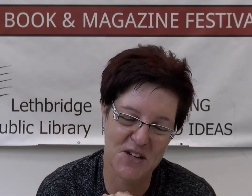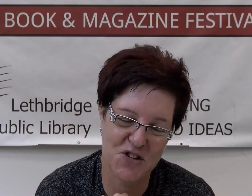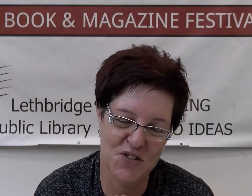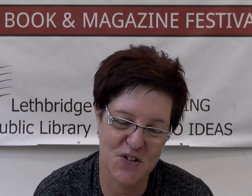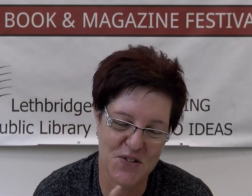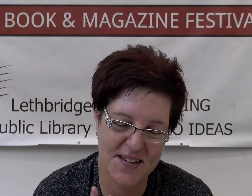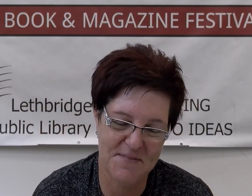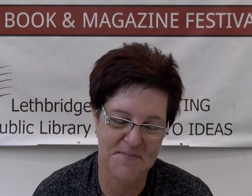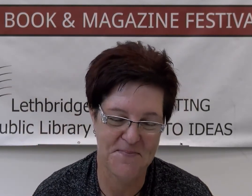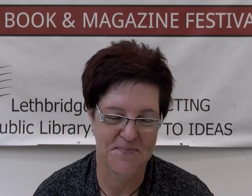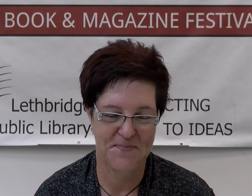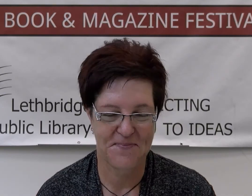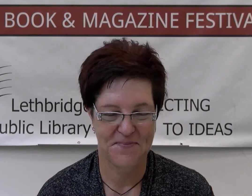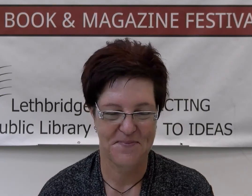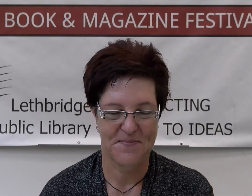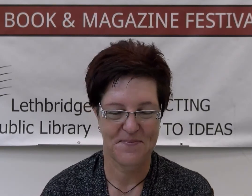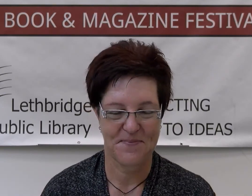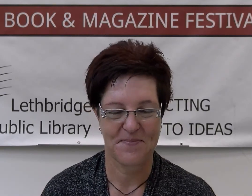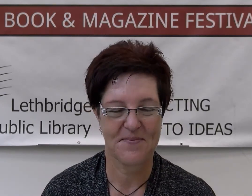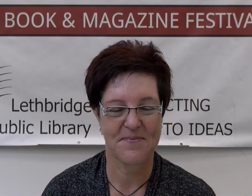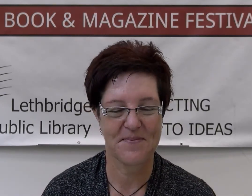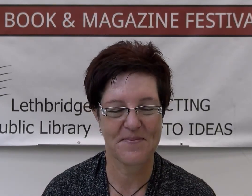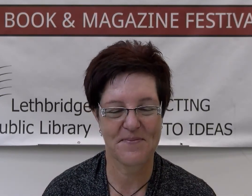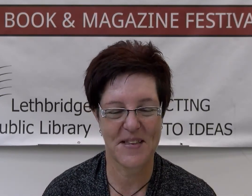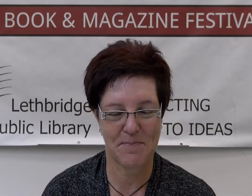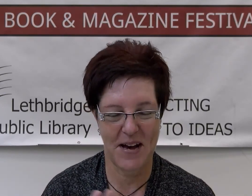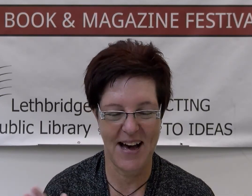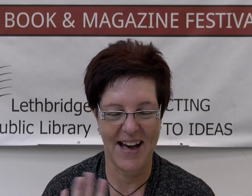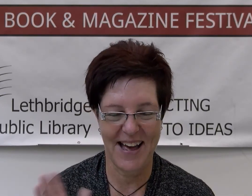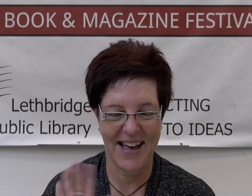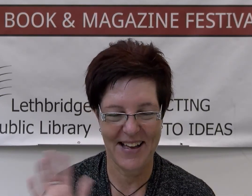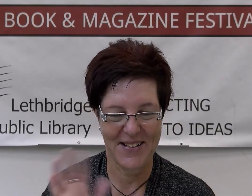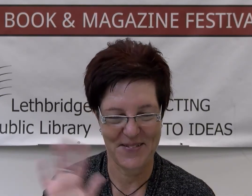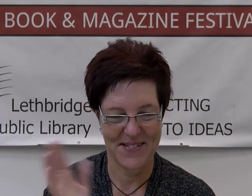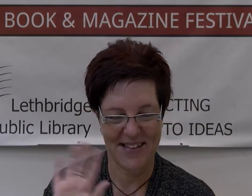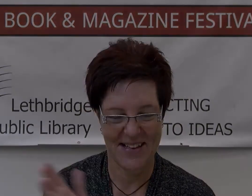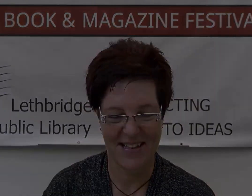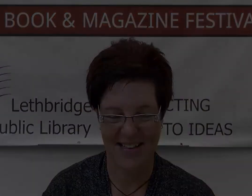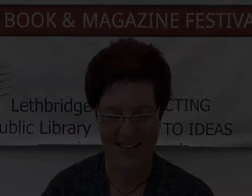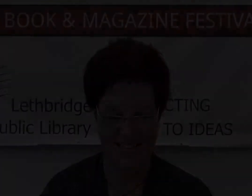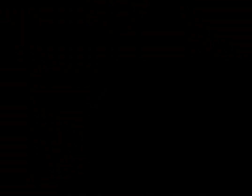much, Susan. Thanks for being here, everybody. Bye. Bye.